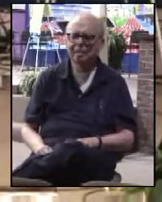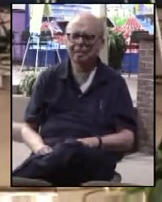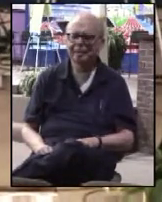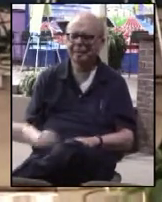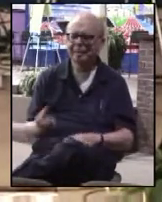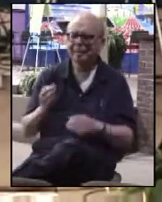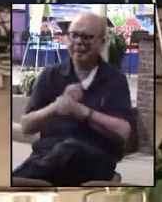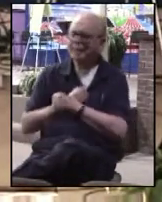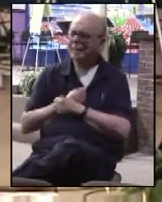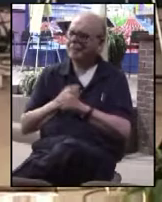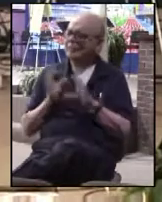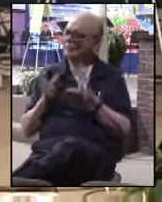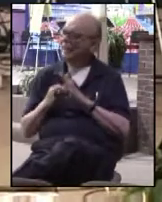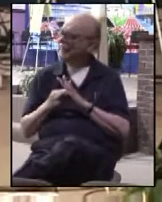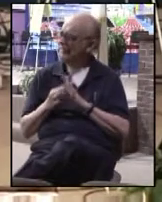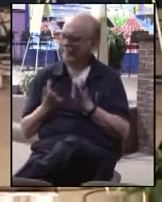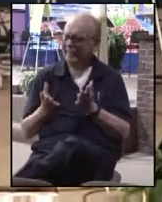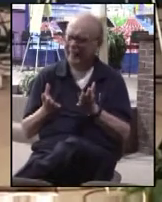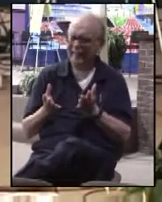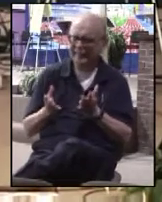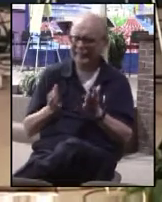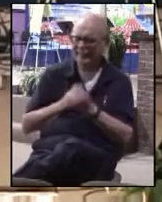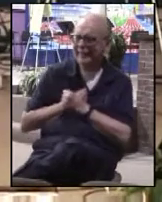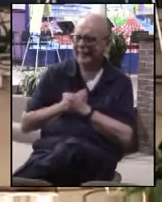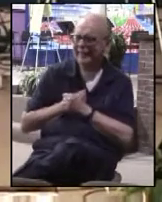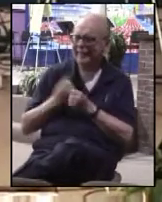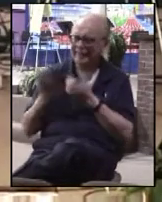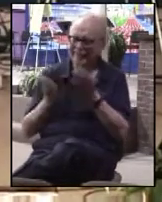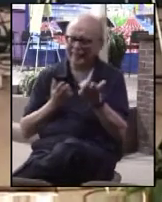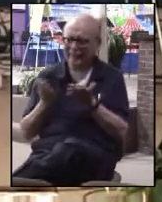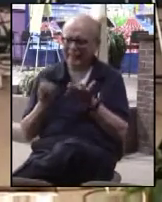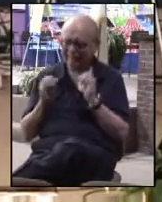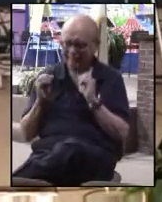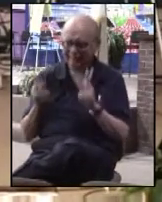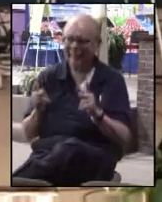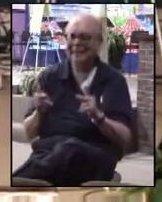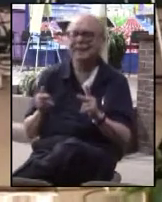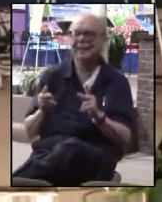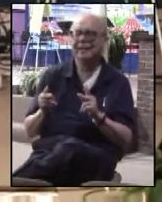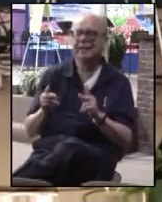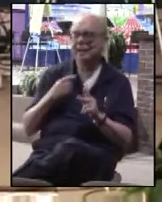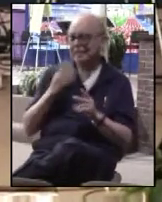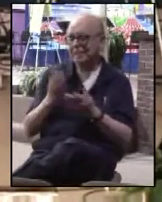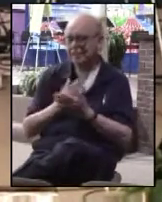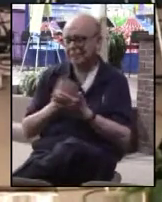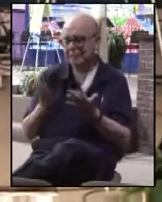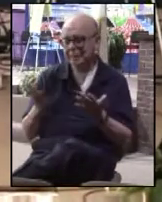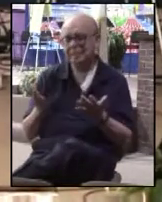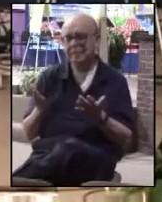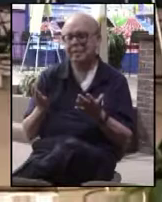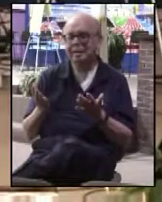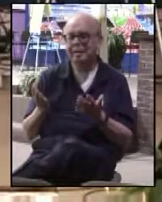we love by connecting and we love by serving okay let me say this to you